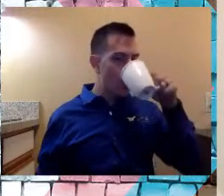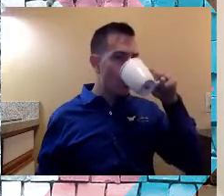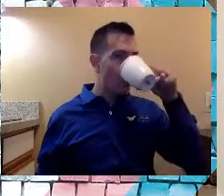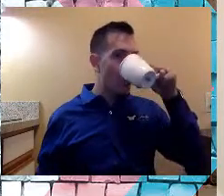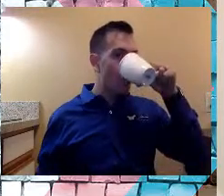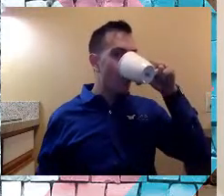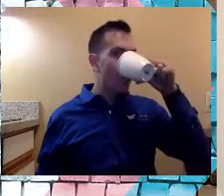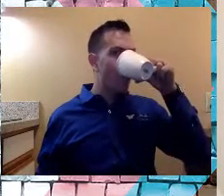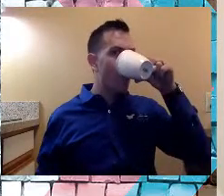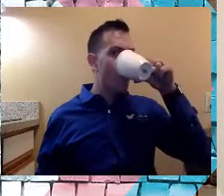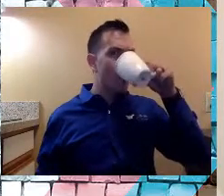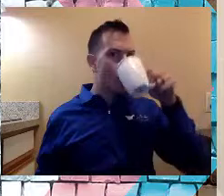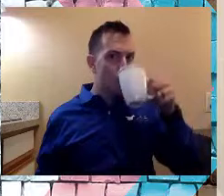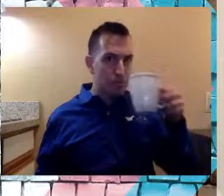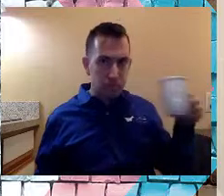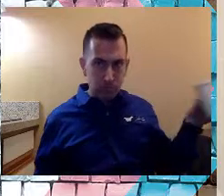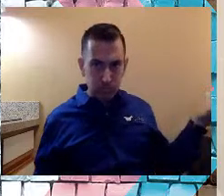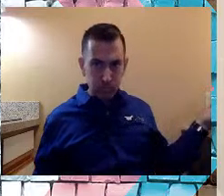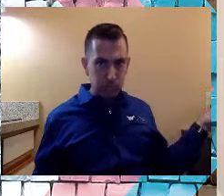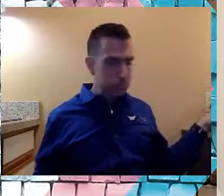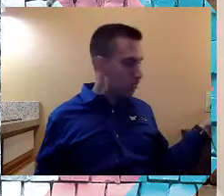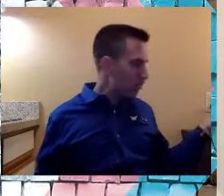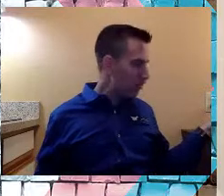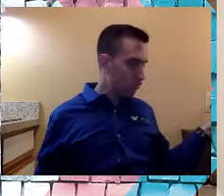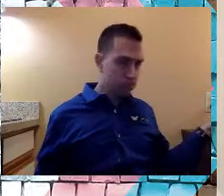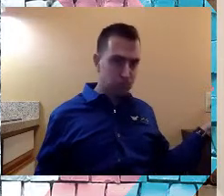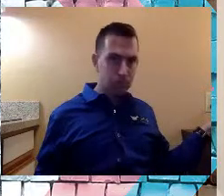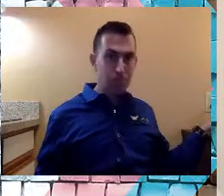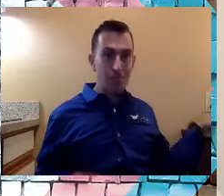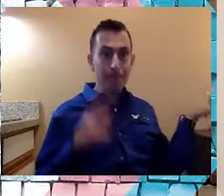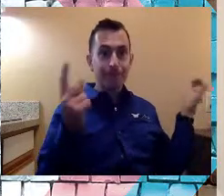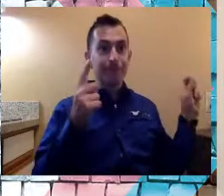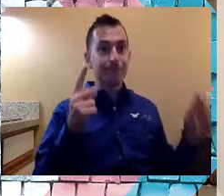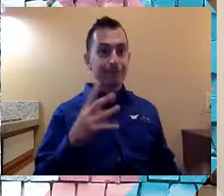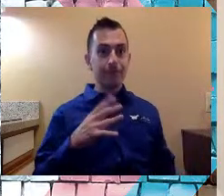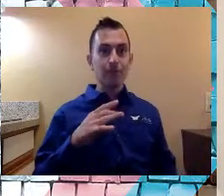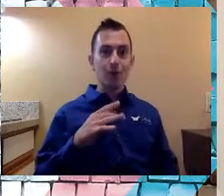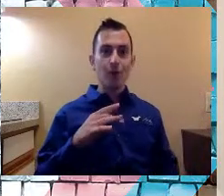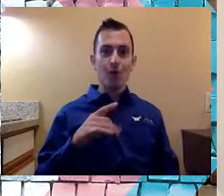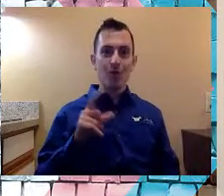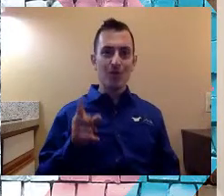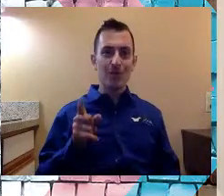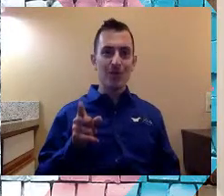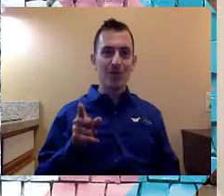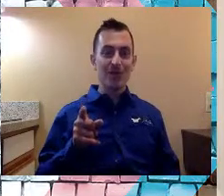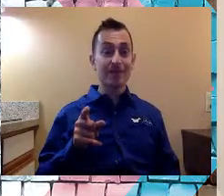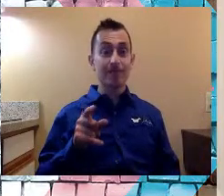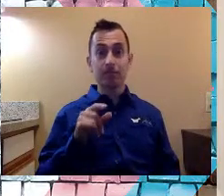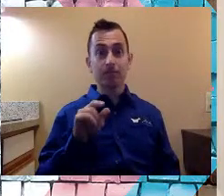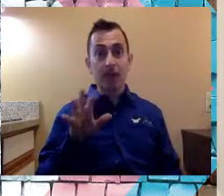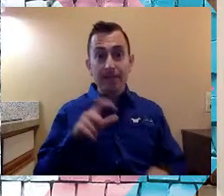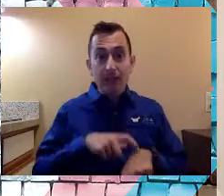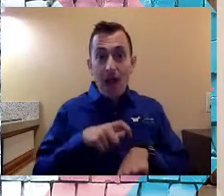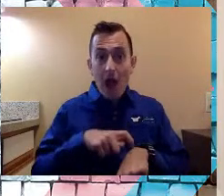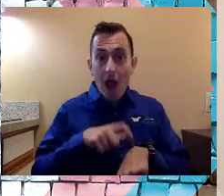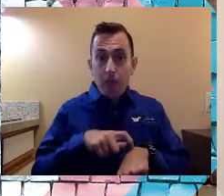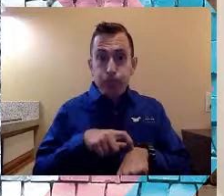like. And something that's cool about this project is if you don't have time to finish it right now,